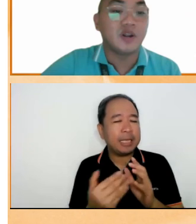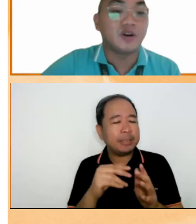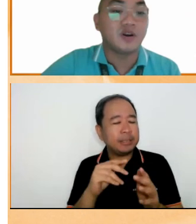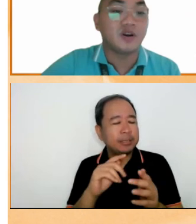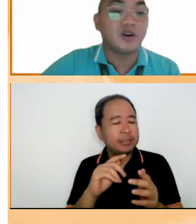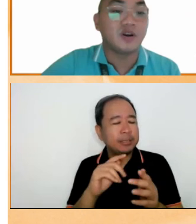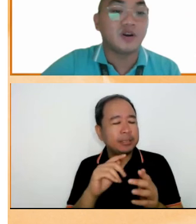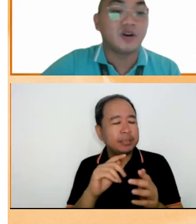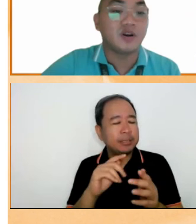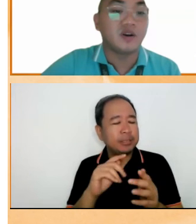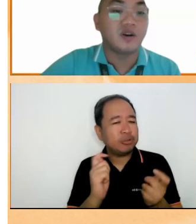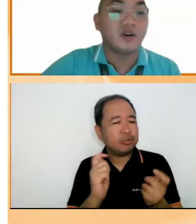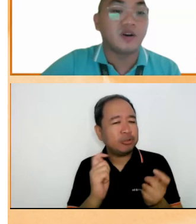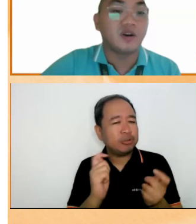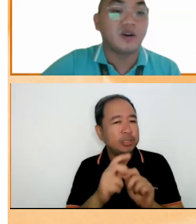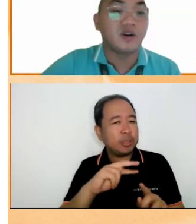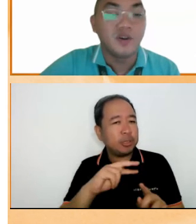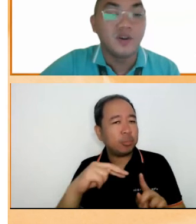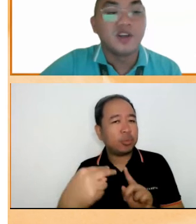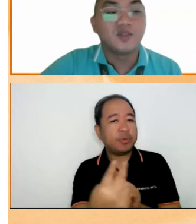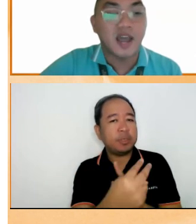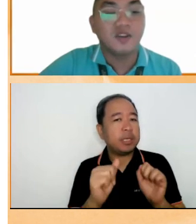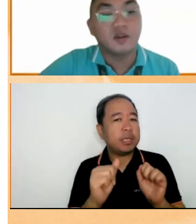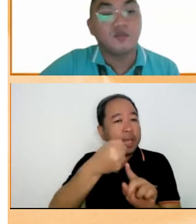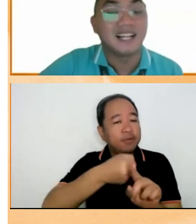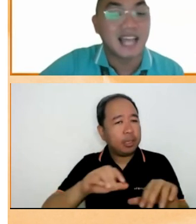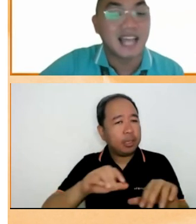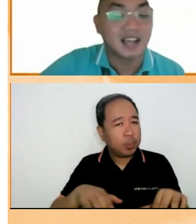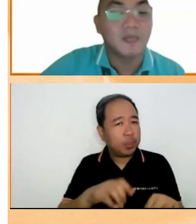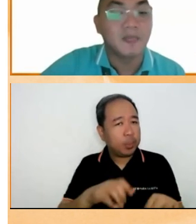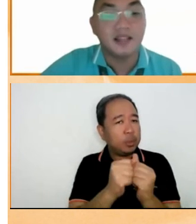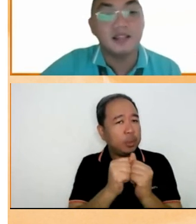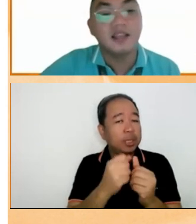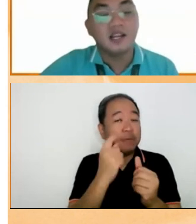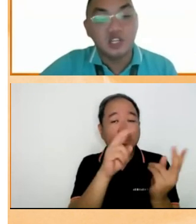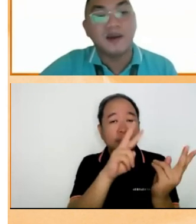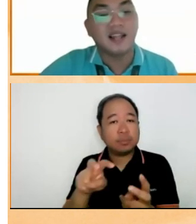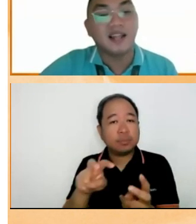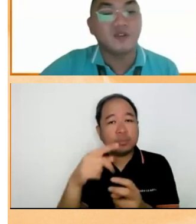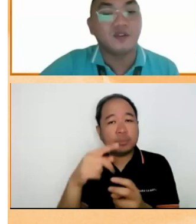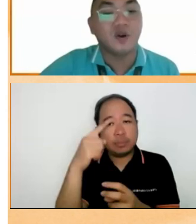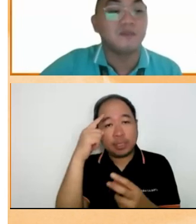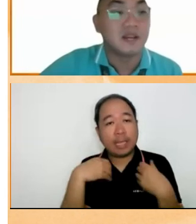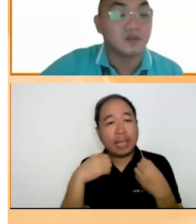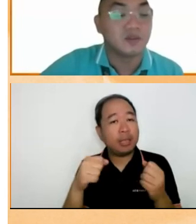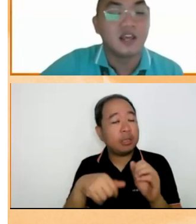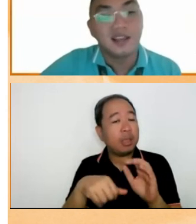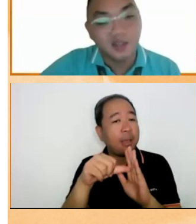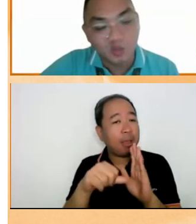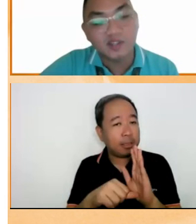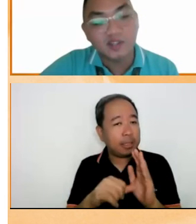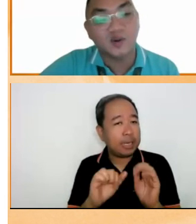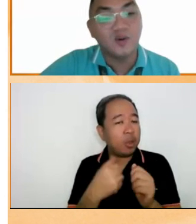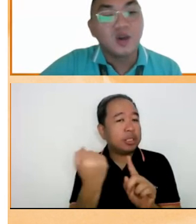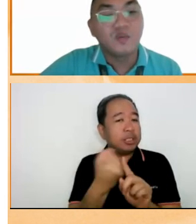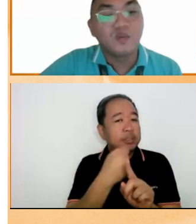so that we can effectively continue to advocate and work together for the implementation of the Mental Health Act and achieve mental health for all